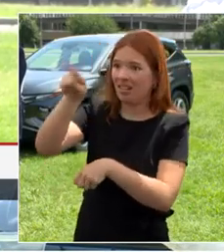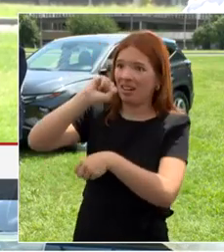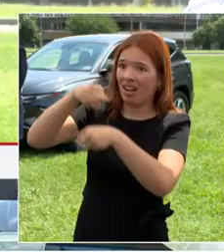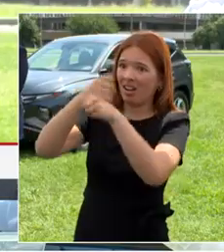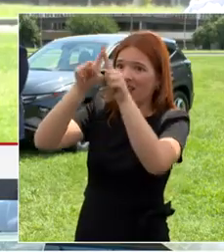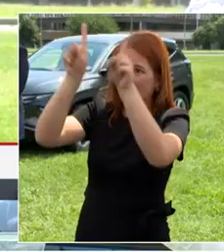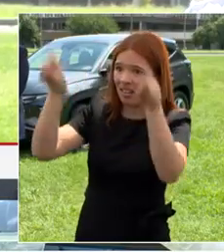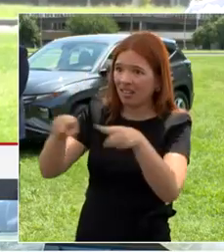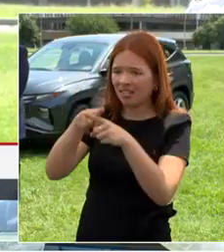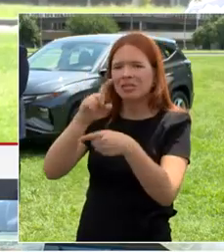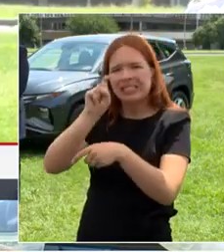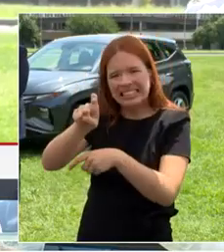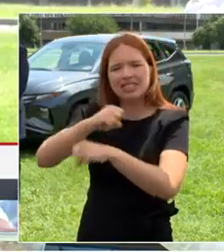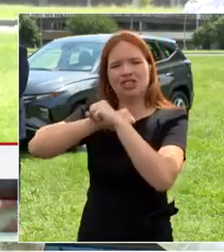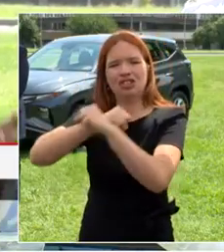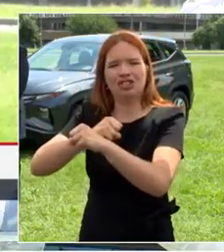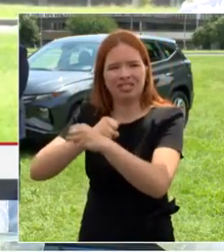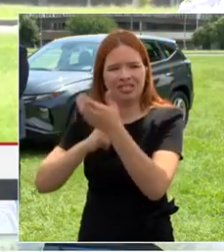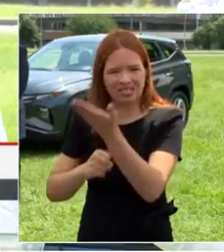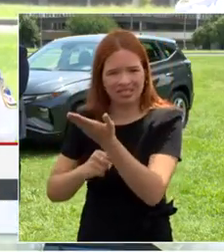space as well. Yes, sir.